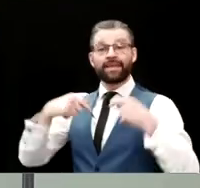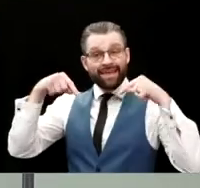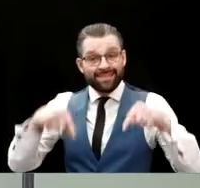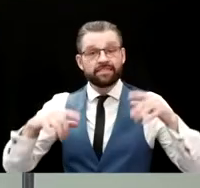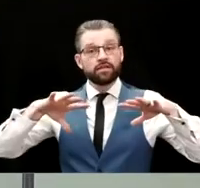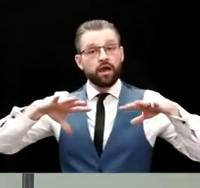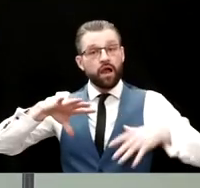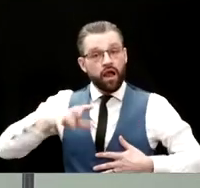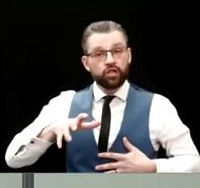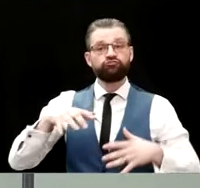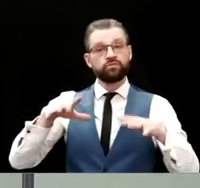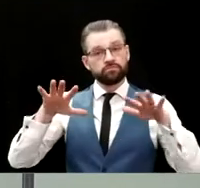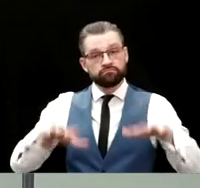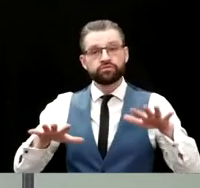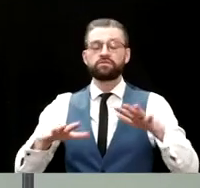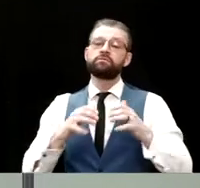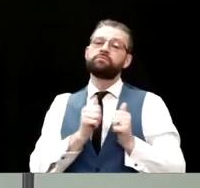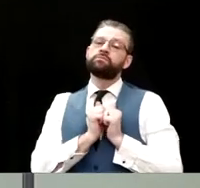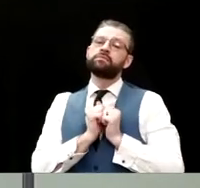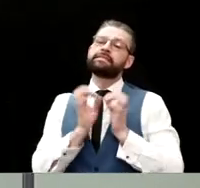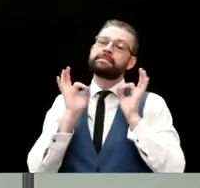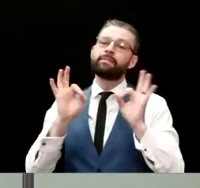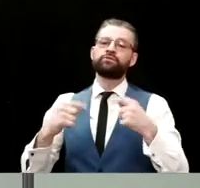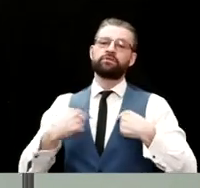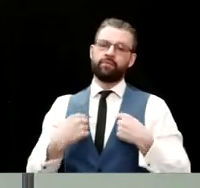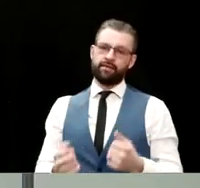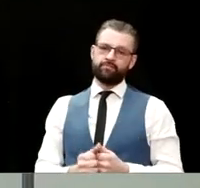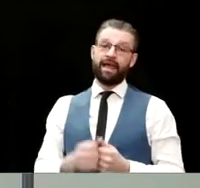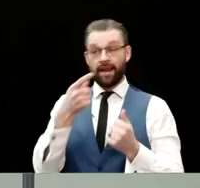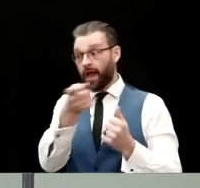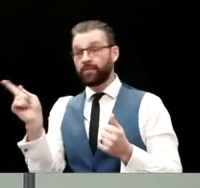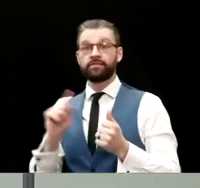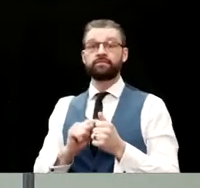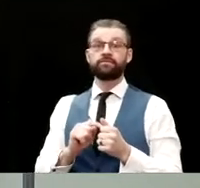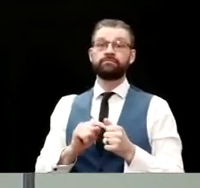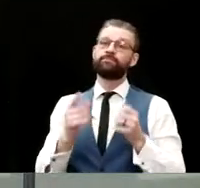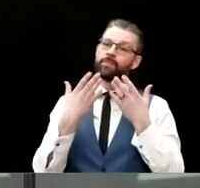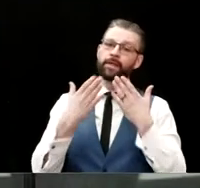special to me and many others too. Thank you.